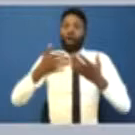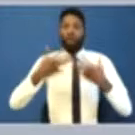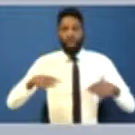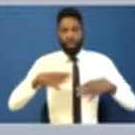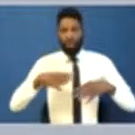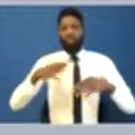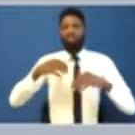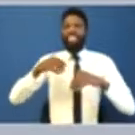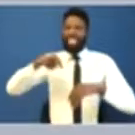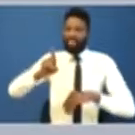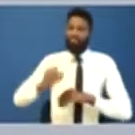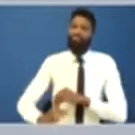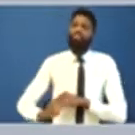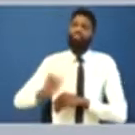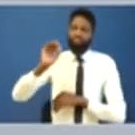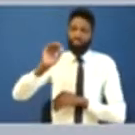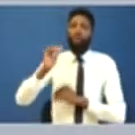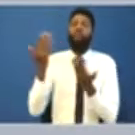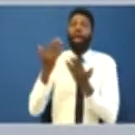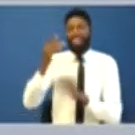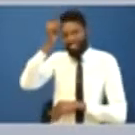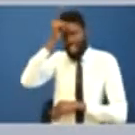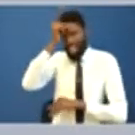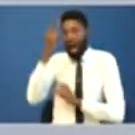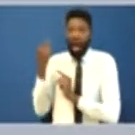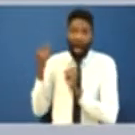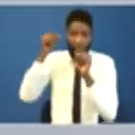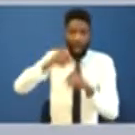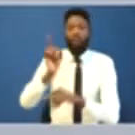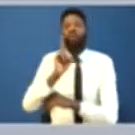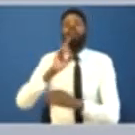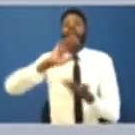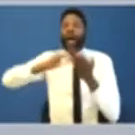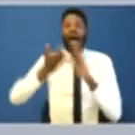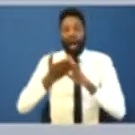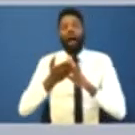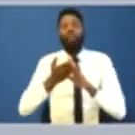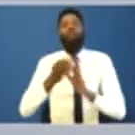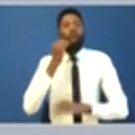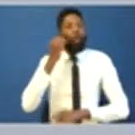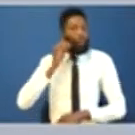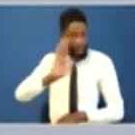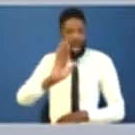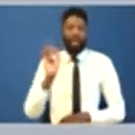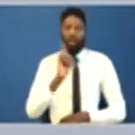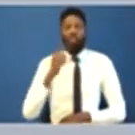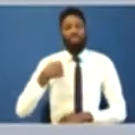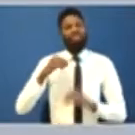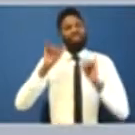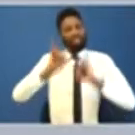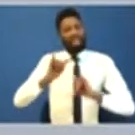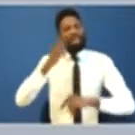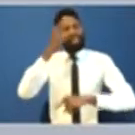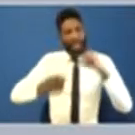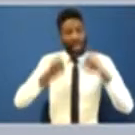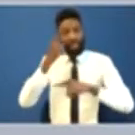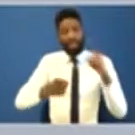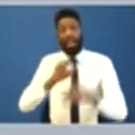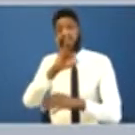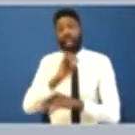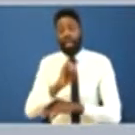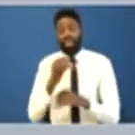grew up our country they came to nairobi they made nairobi their home i've been here for that years currently i am i'm in